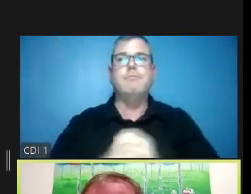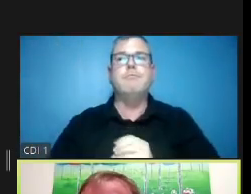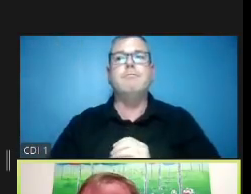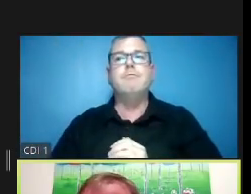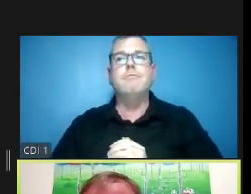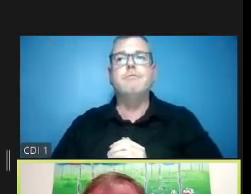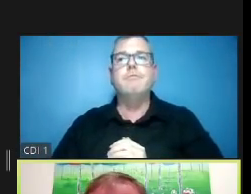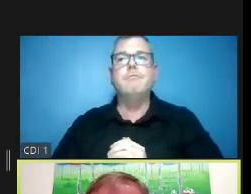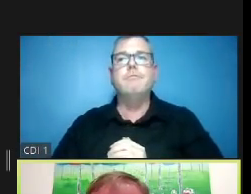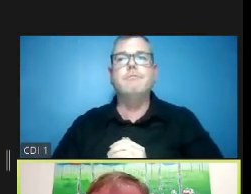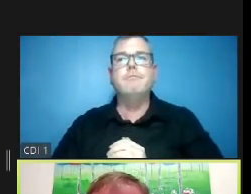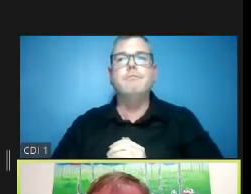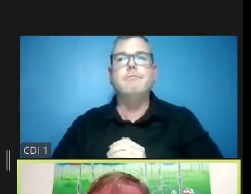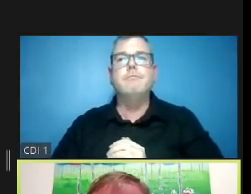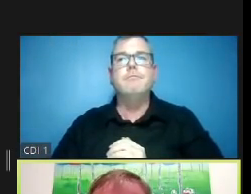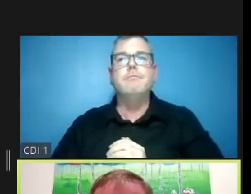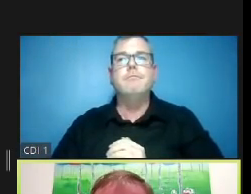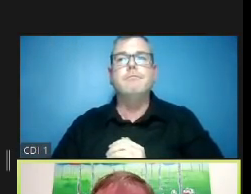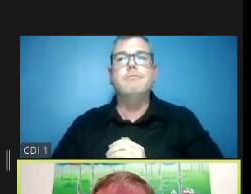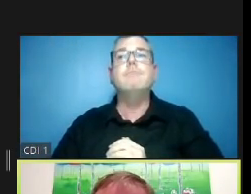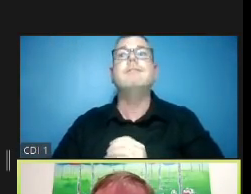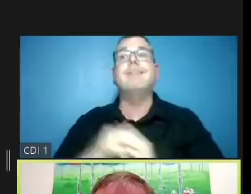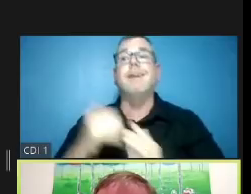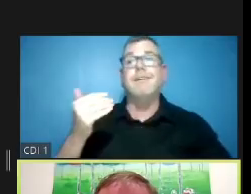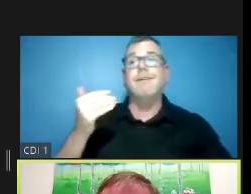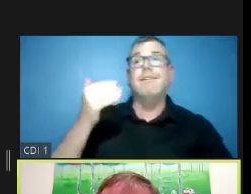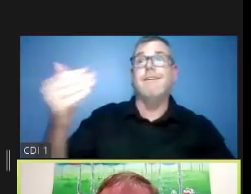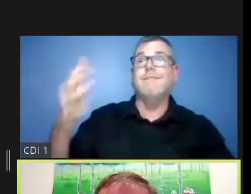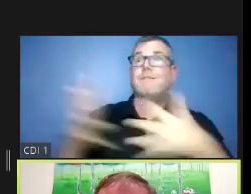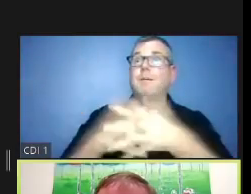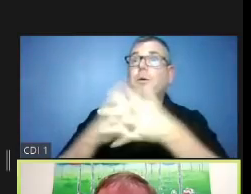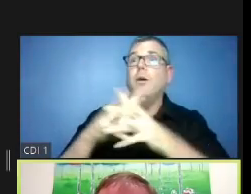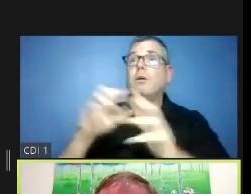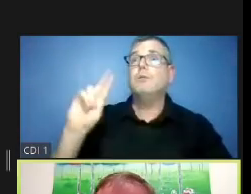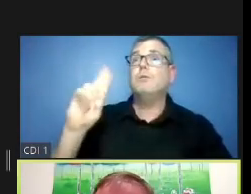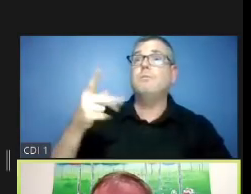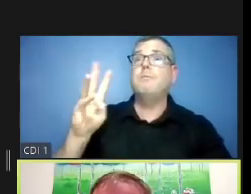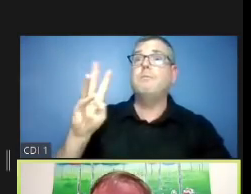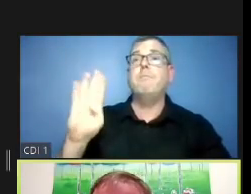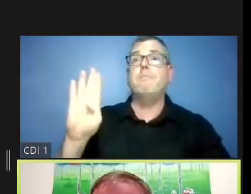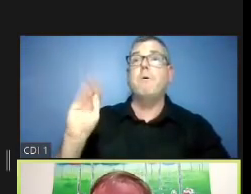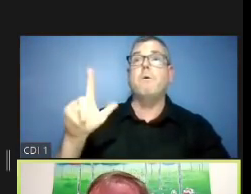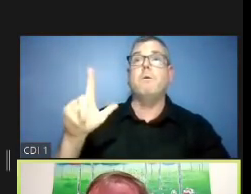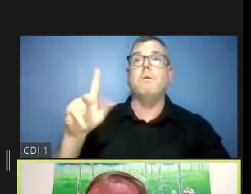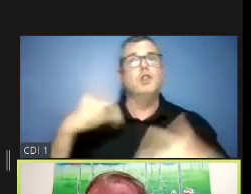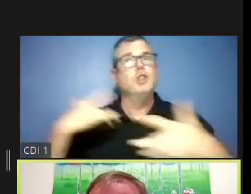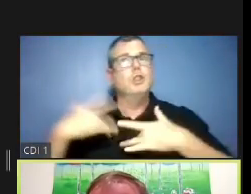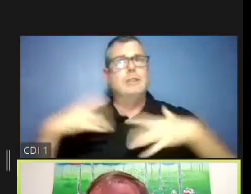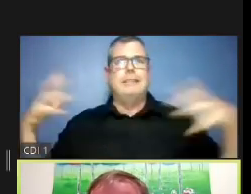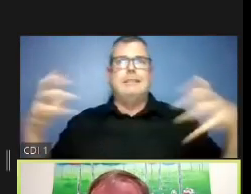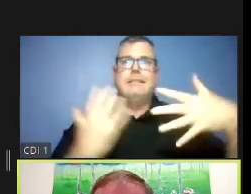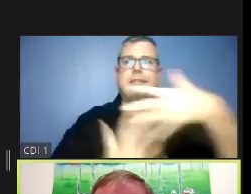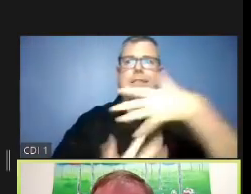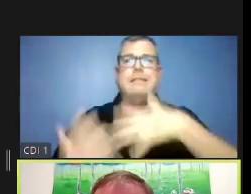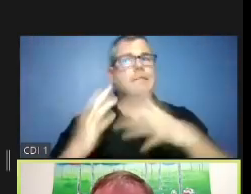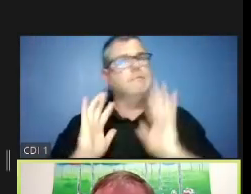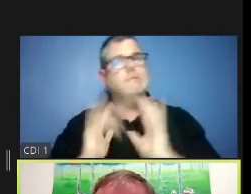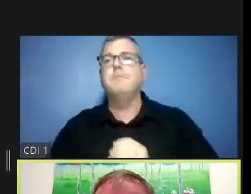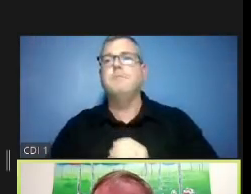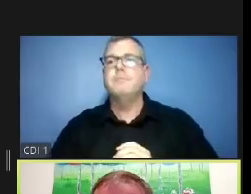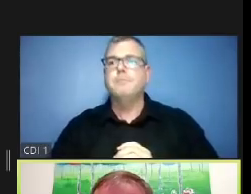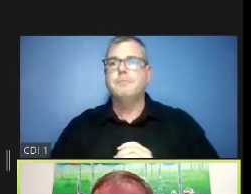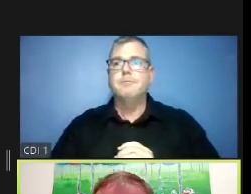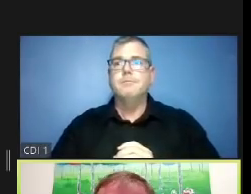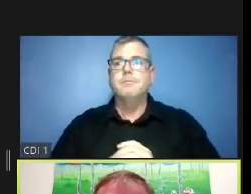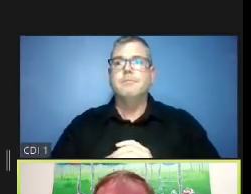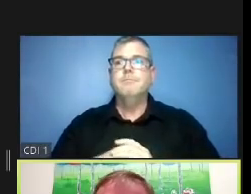would fuel more cases. Policies regarding schools are unchanged. They had not changed under the stay-at-home order, so they remain in the